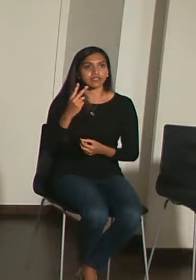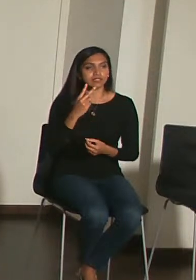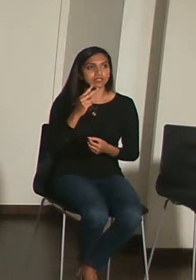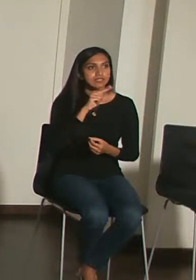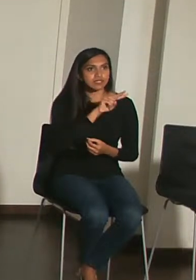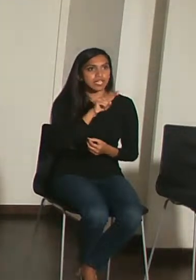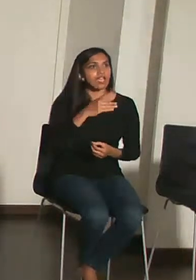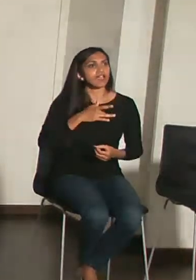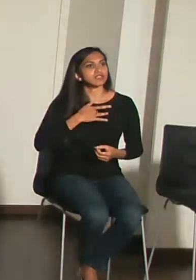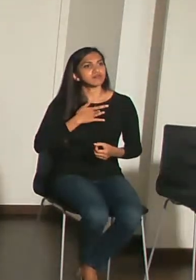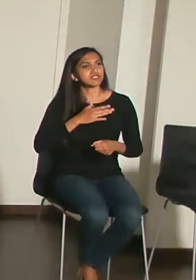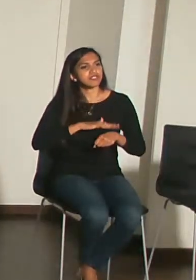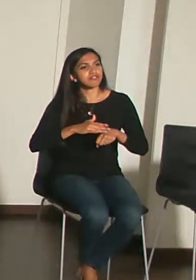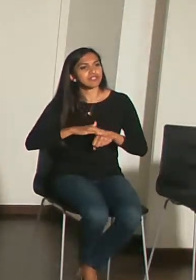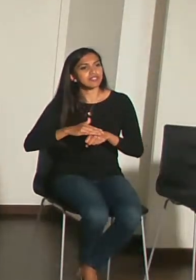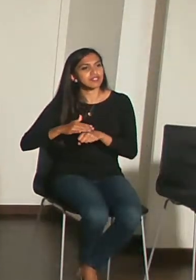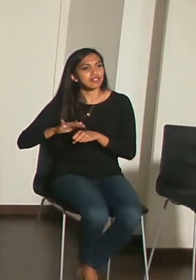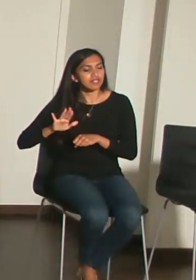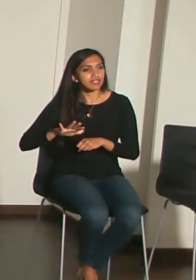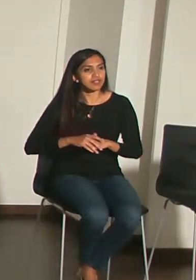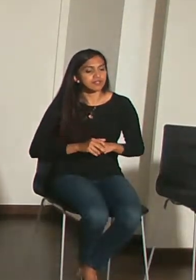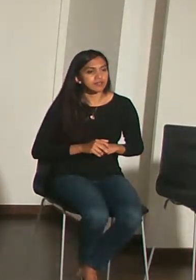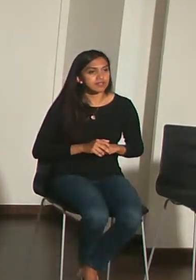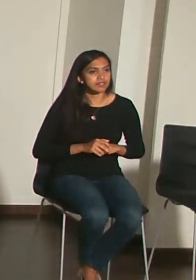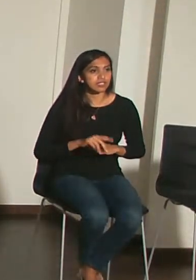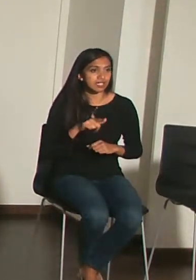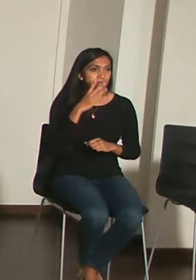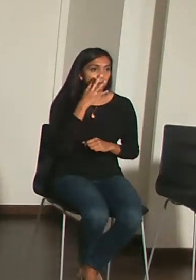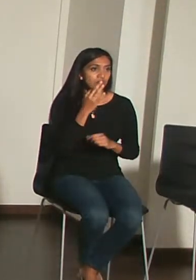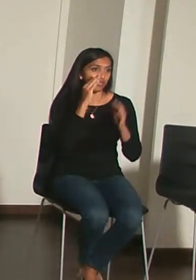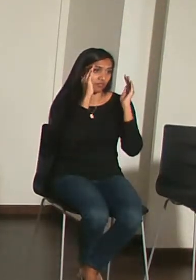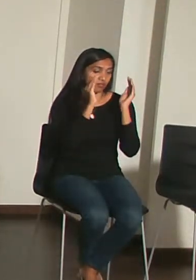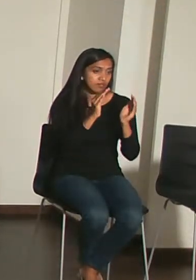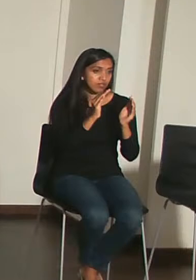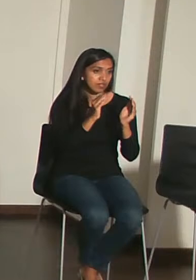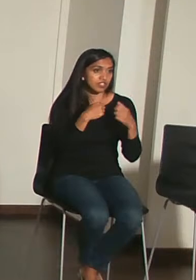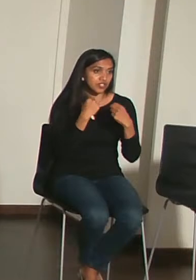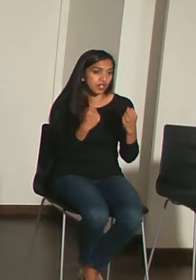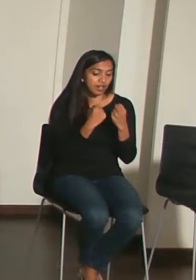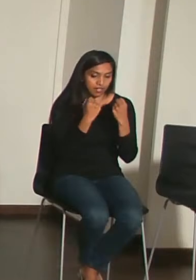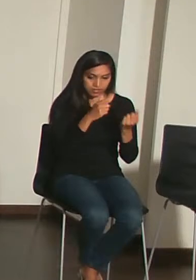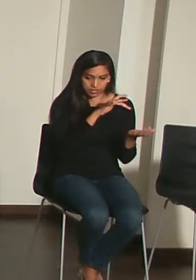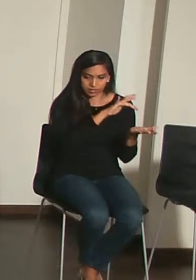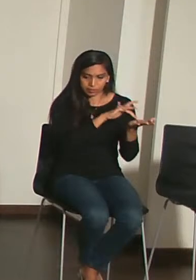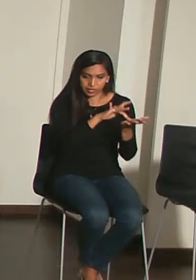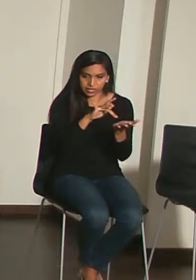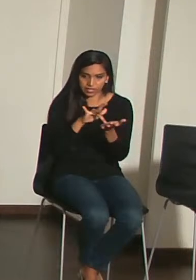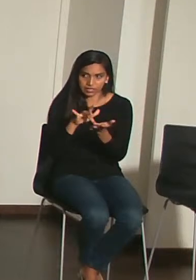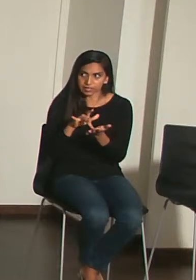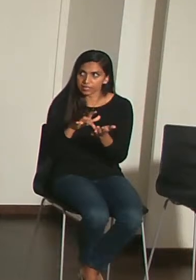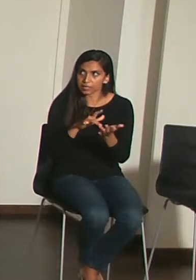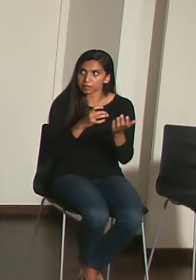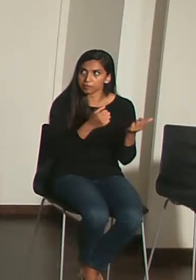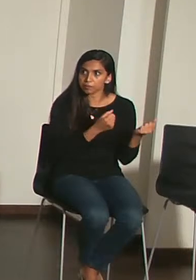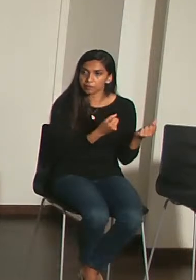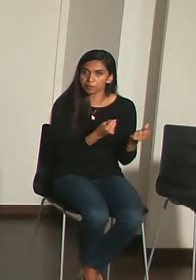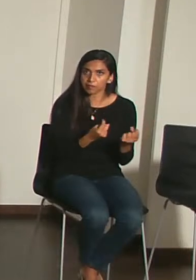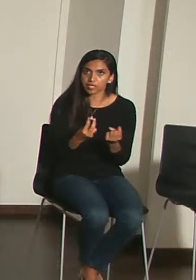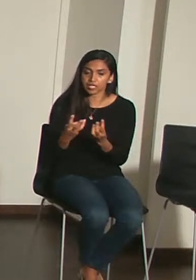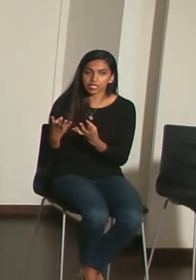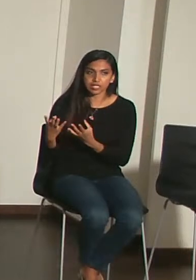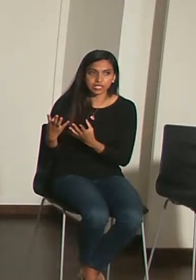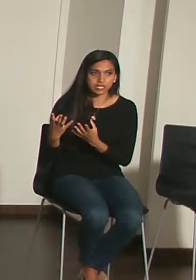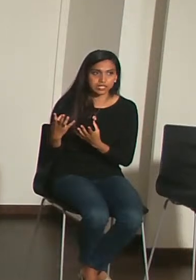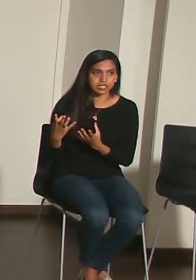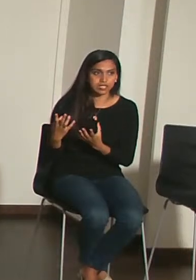I mean, for example, Bharat Bhavan, I like Korea's sort of places where there are lots of cross views and